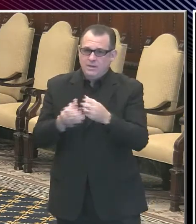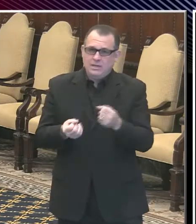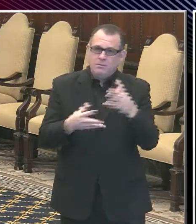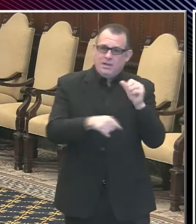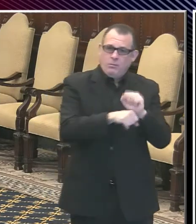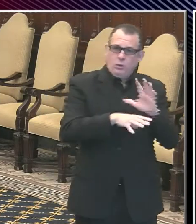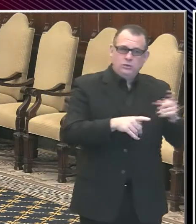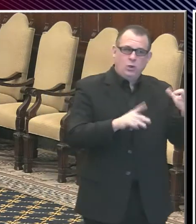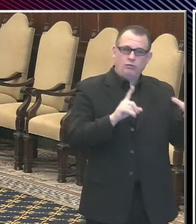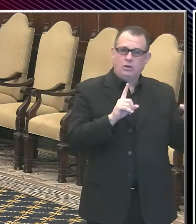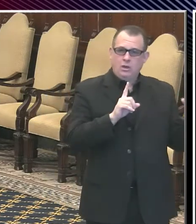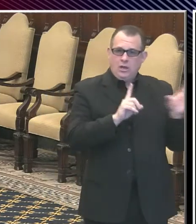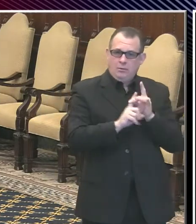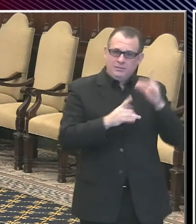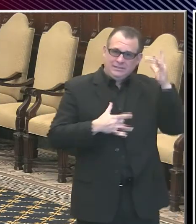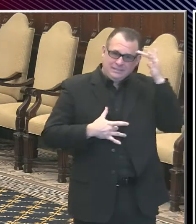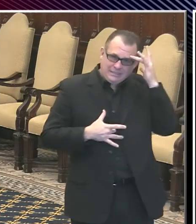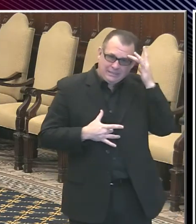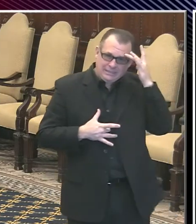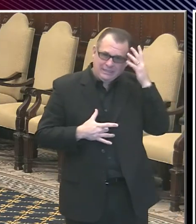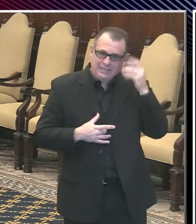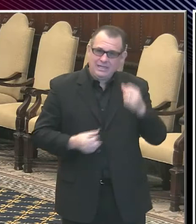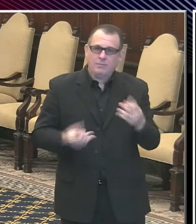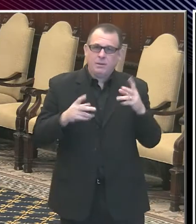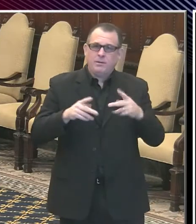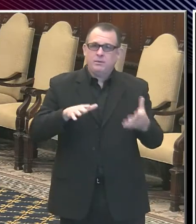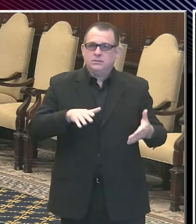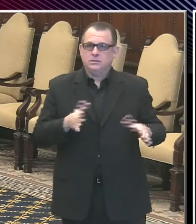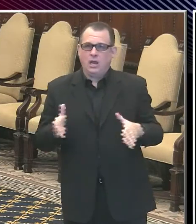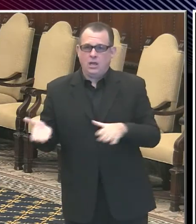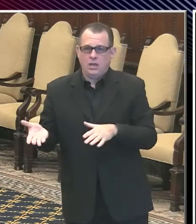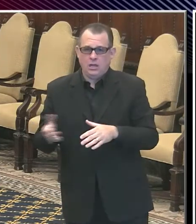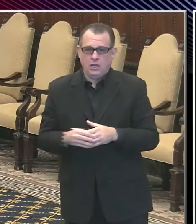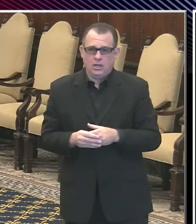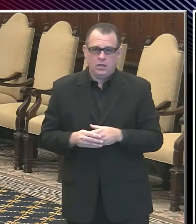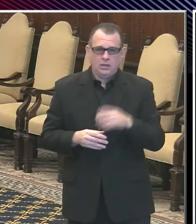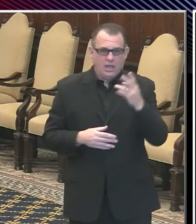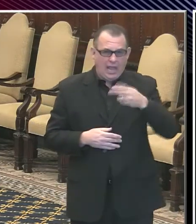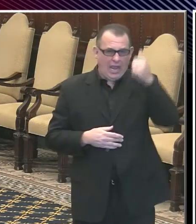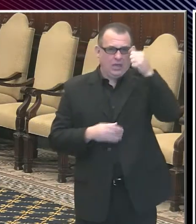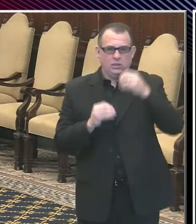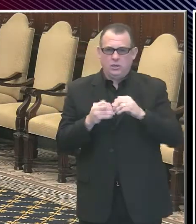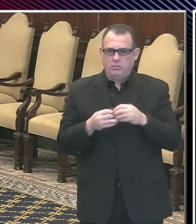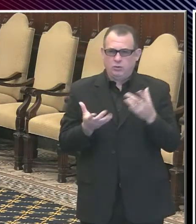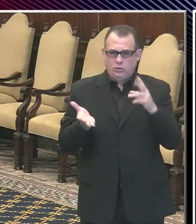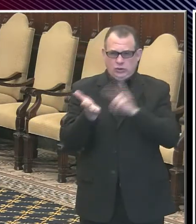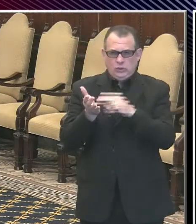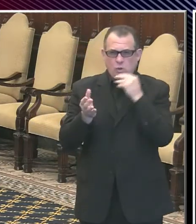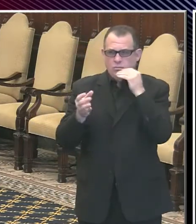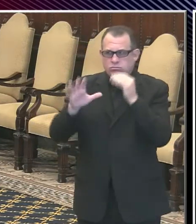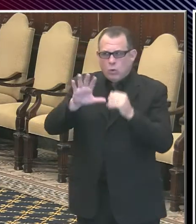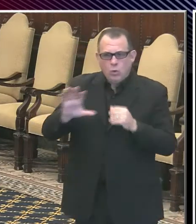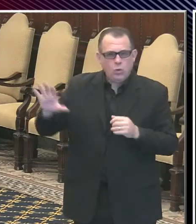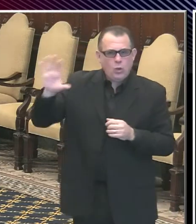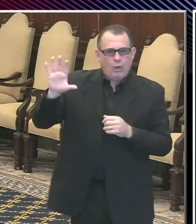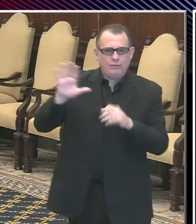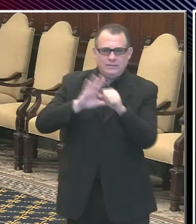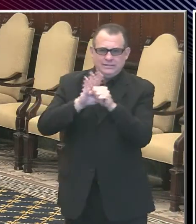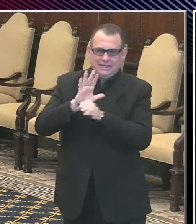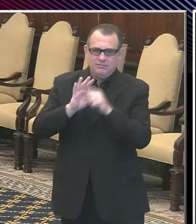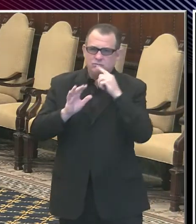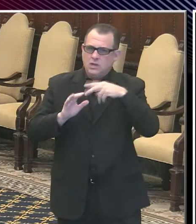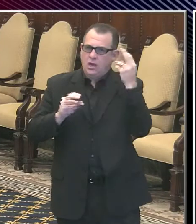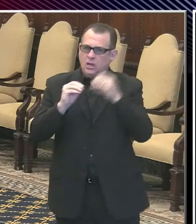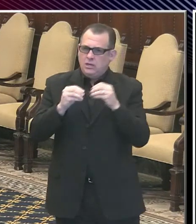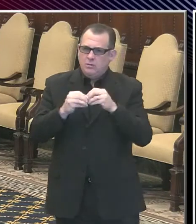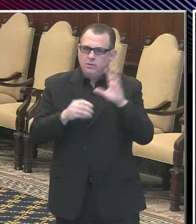contracted the disease and deaths in the nursing homes. They seem high, certainly in nursing homes across the Commonwealth. In Pennsylvania, in